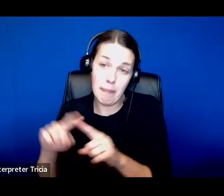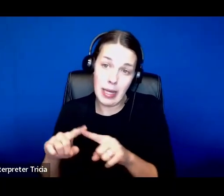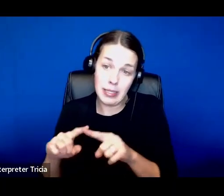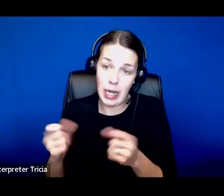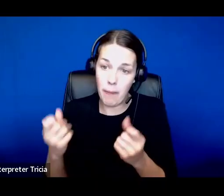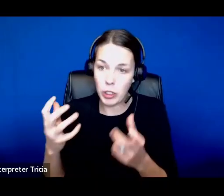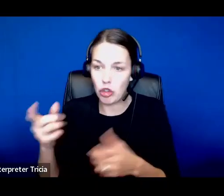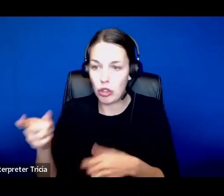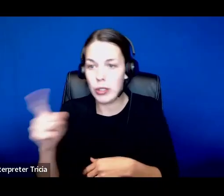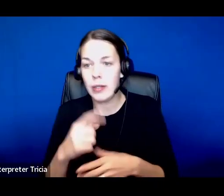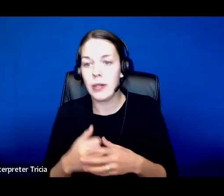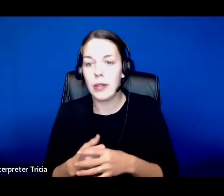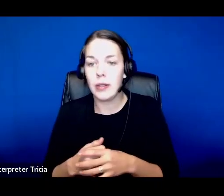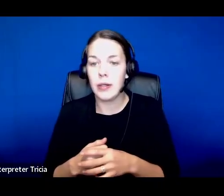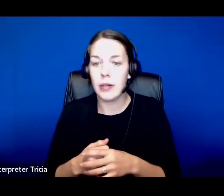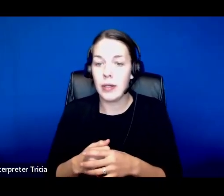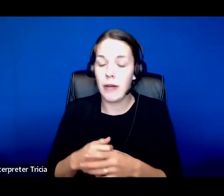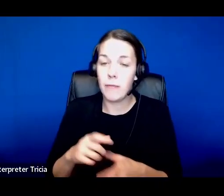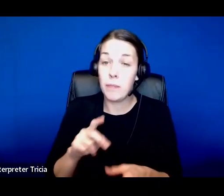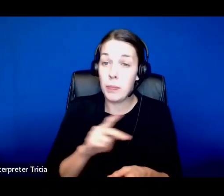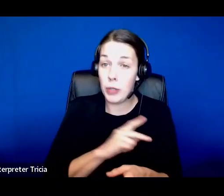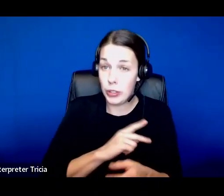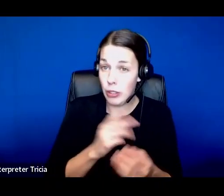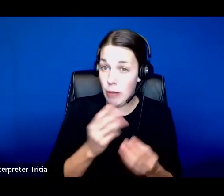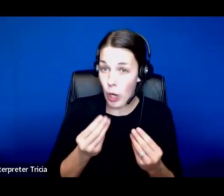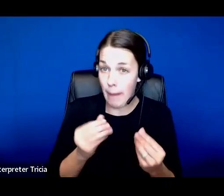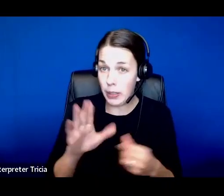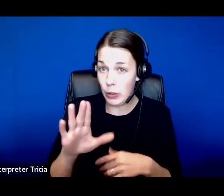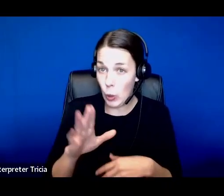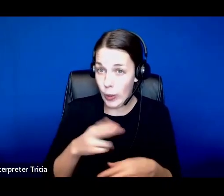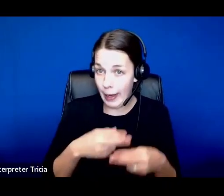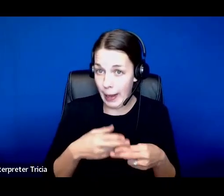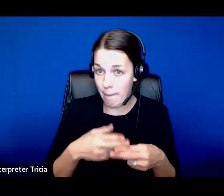have titled personal property in your name,